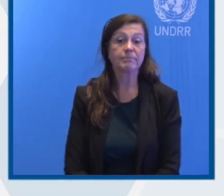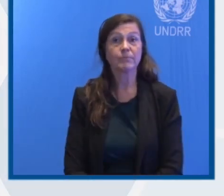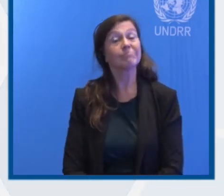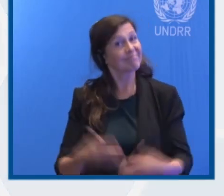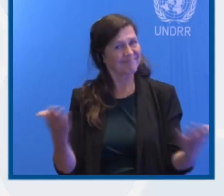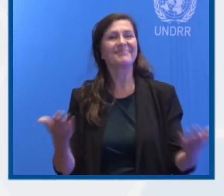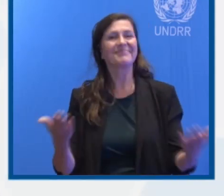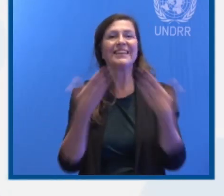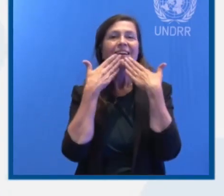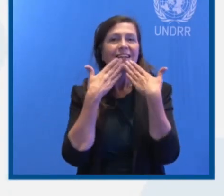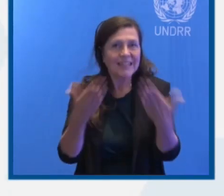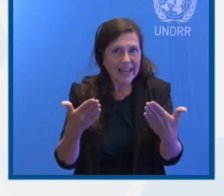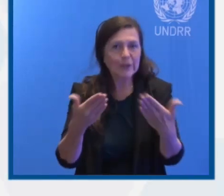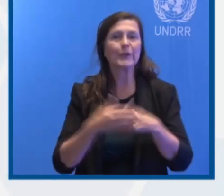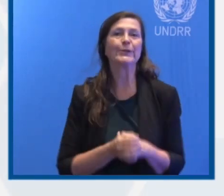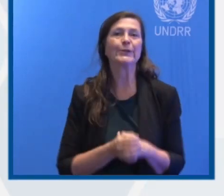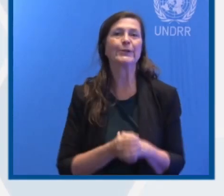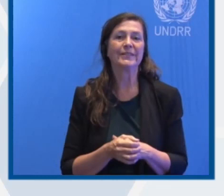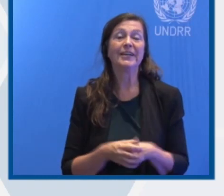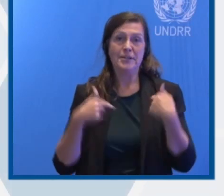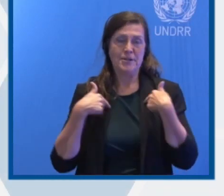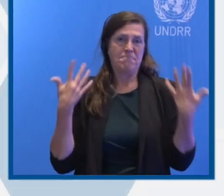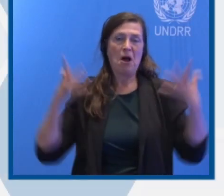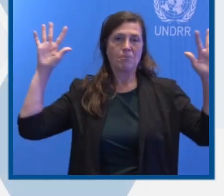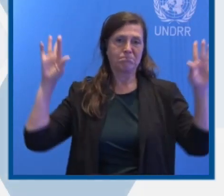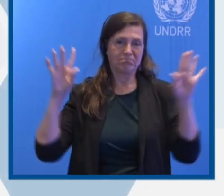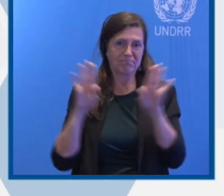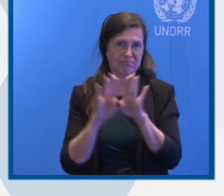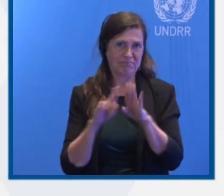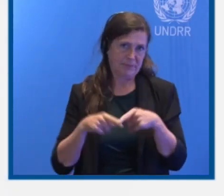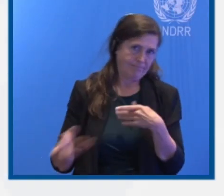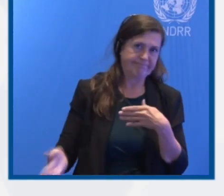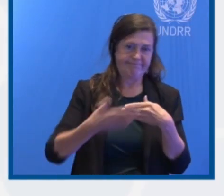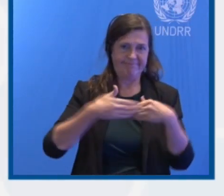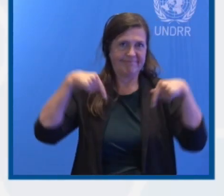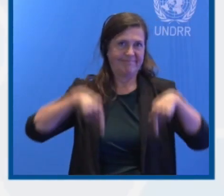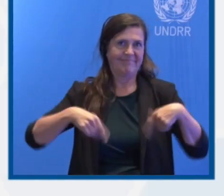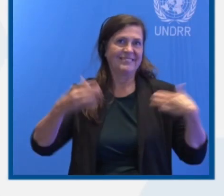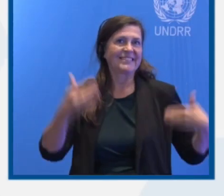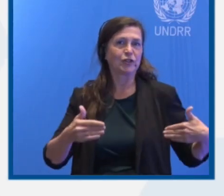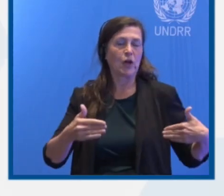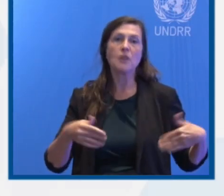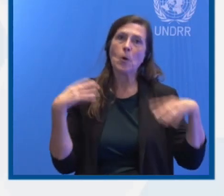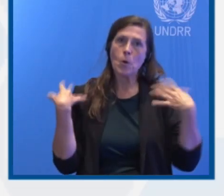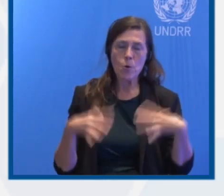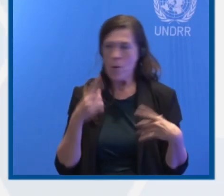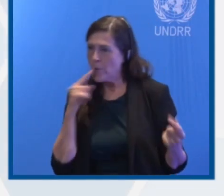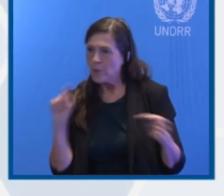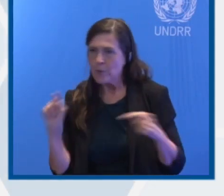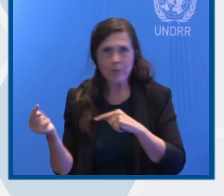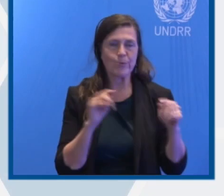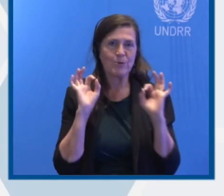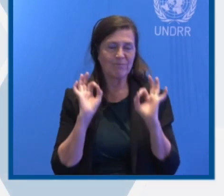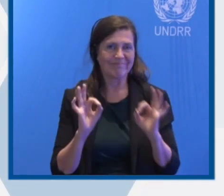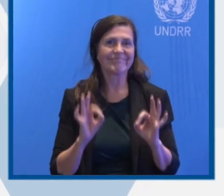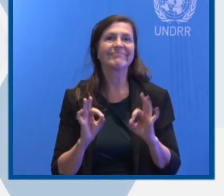Thank you very much. So we have come to the end of this session. It was an extremely rich discussion. I wouldn't